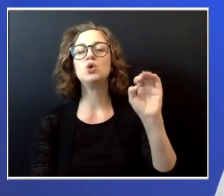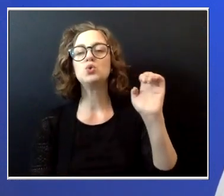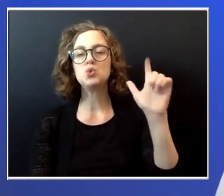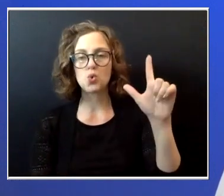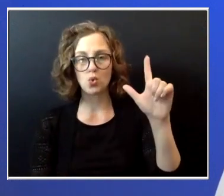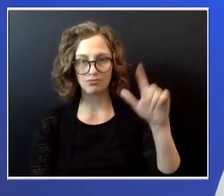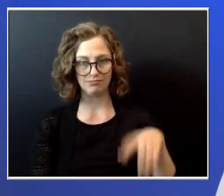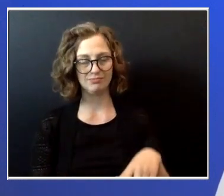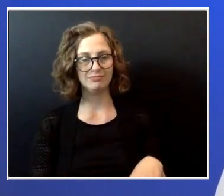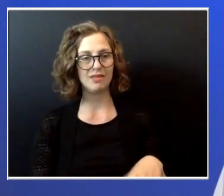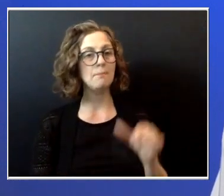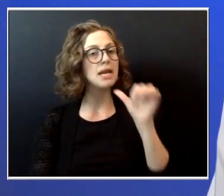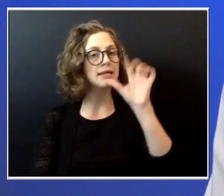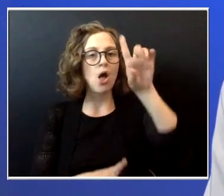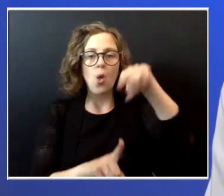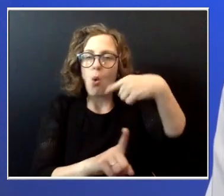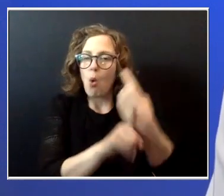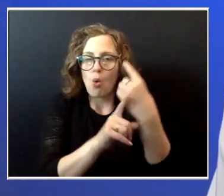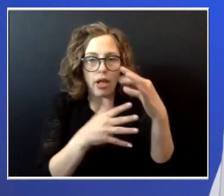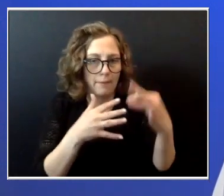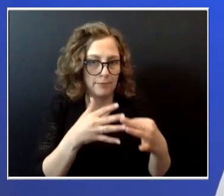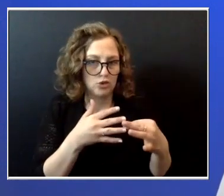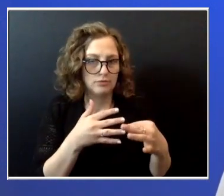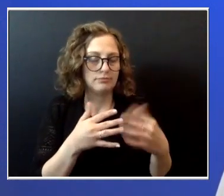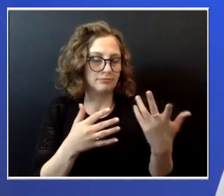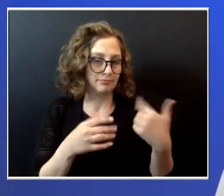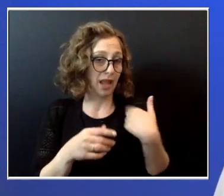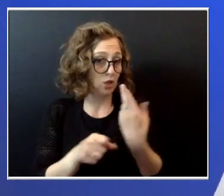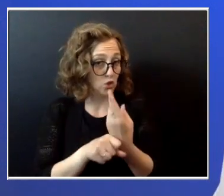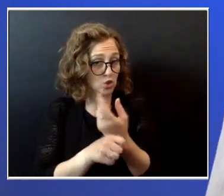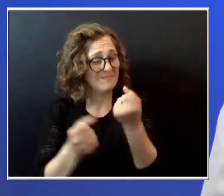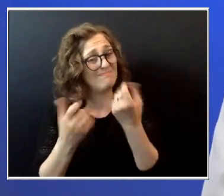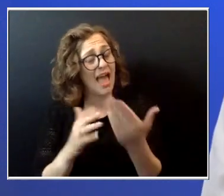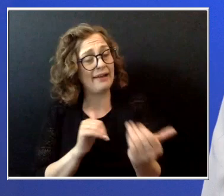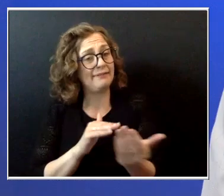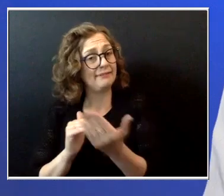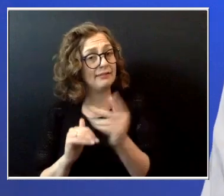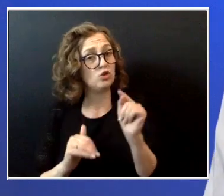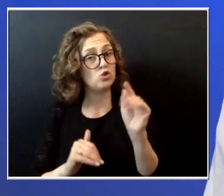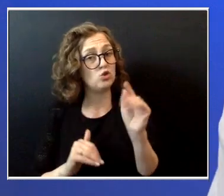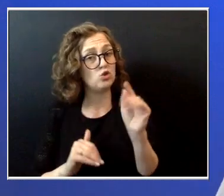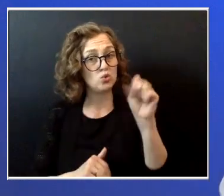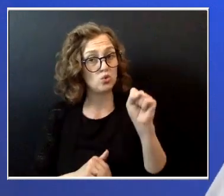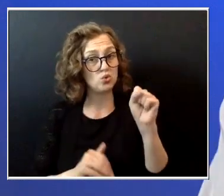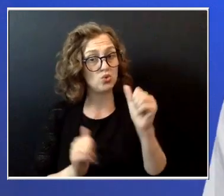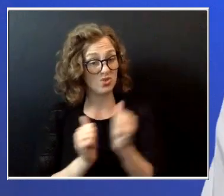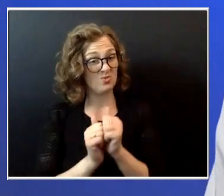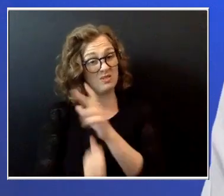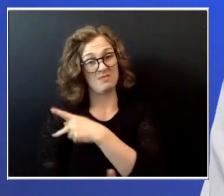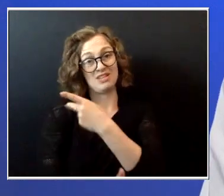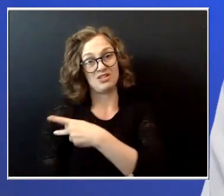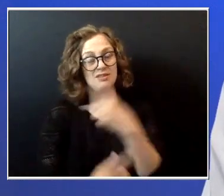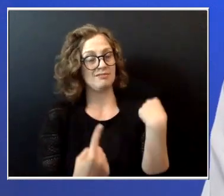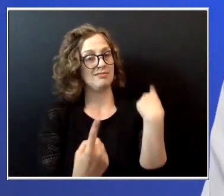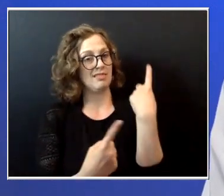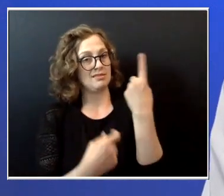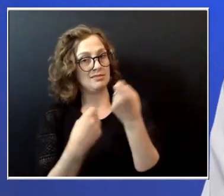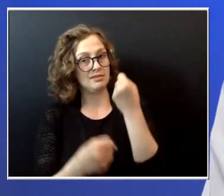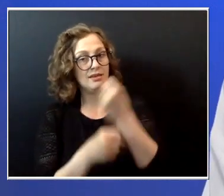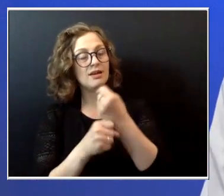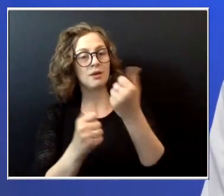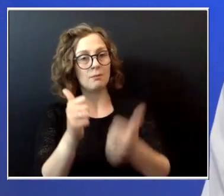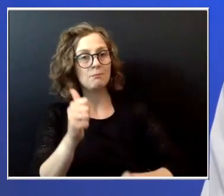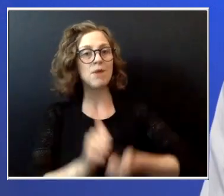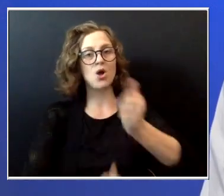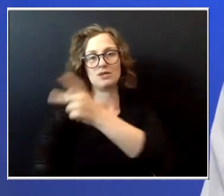option that I use with patients. And I would say for the most part in the last year, most patients have experienced what Drew has,